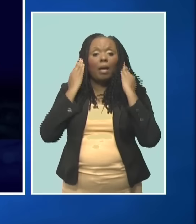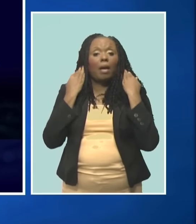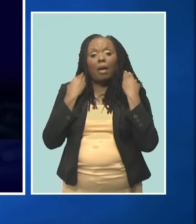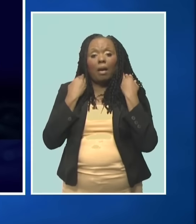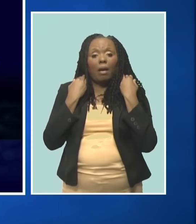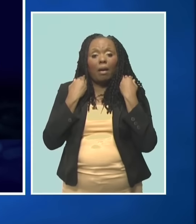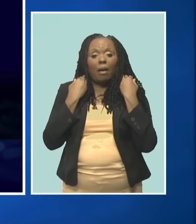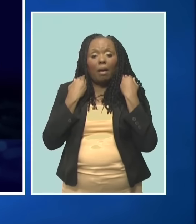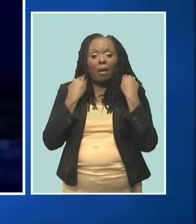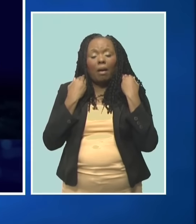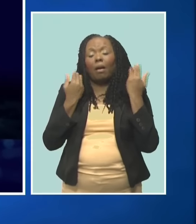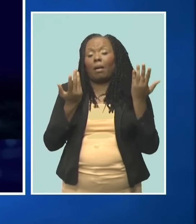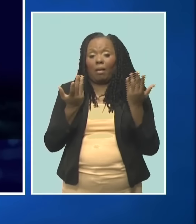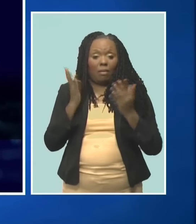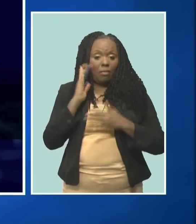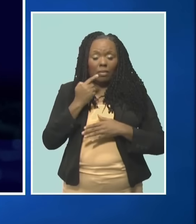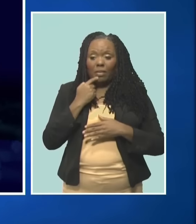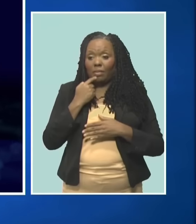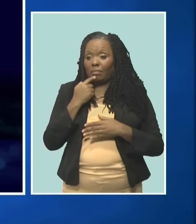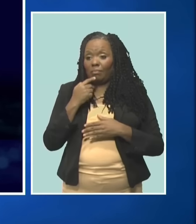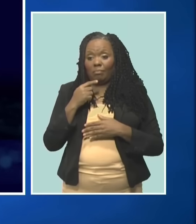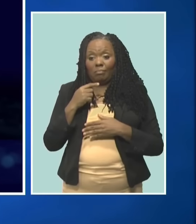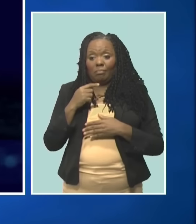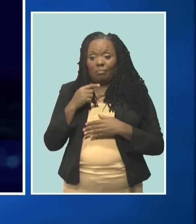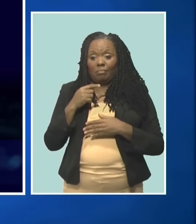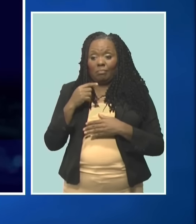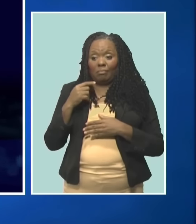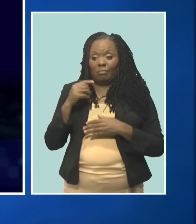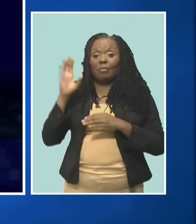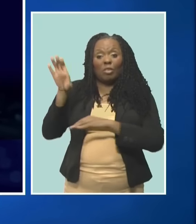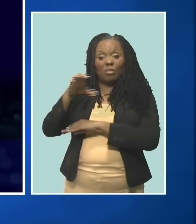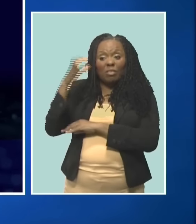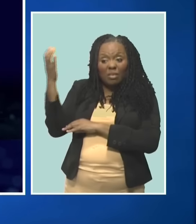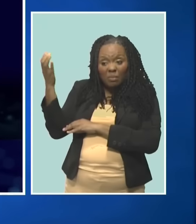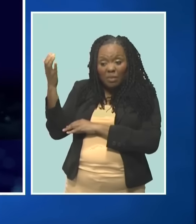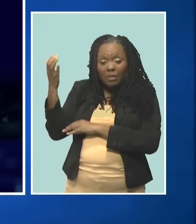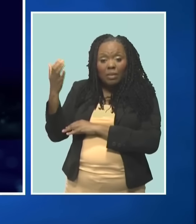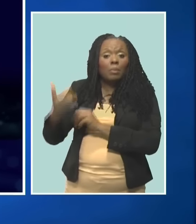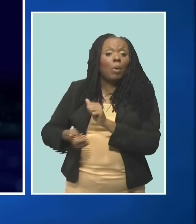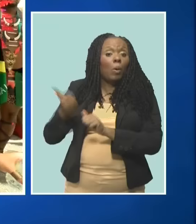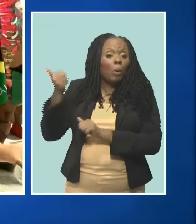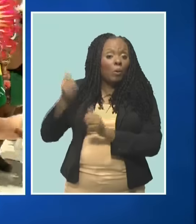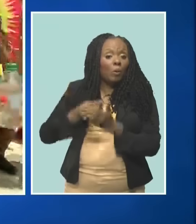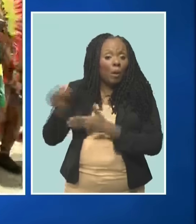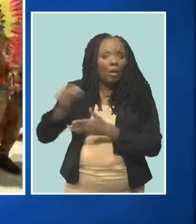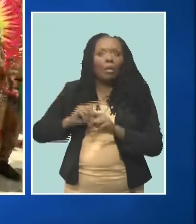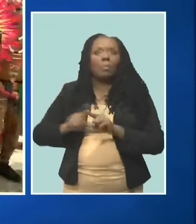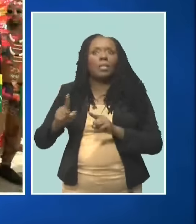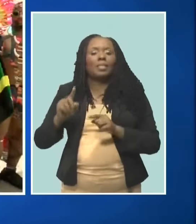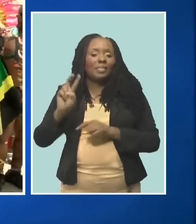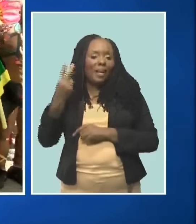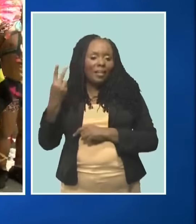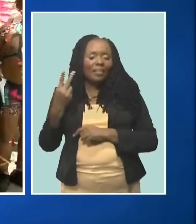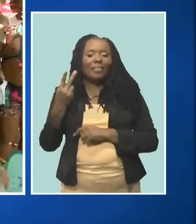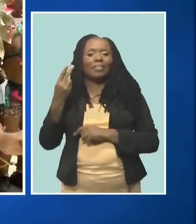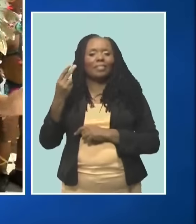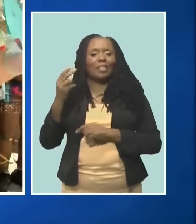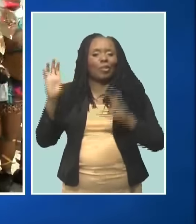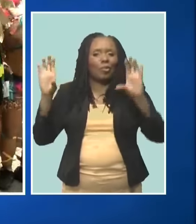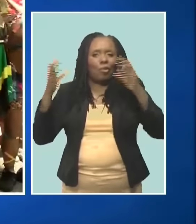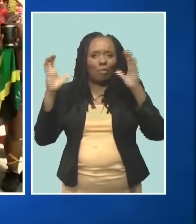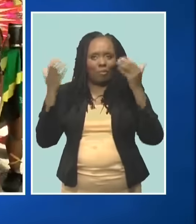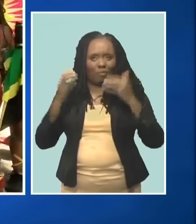etc. will tell you that apart from Christmas, Cropover is their second busiest season. He says the heightened activity contributed to a